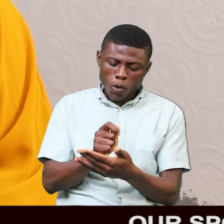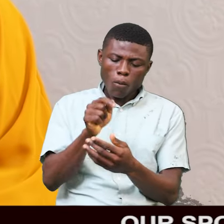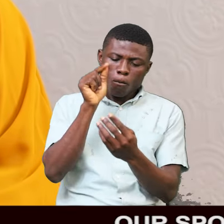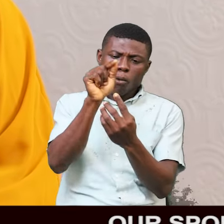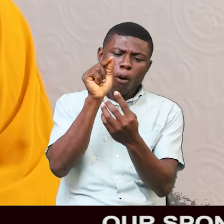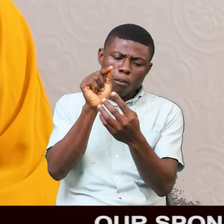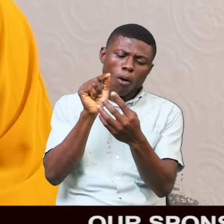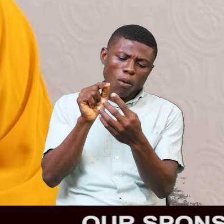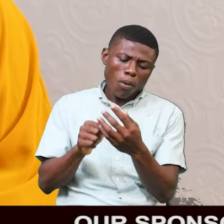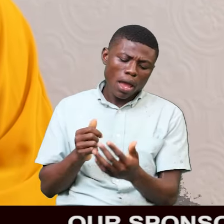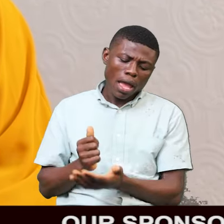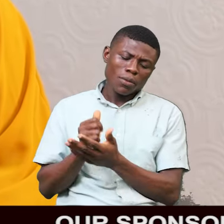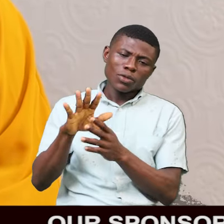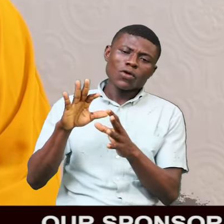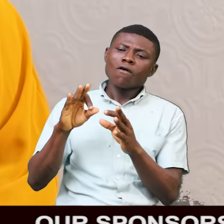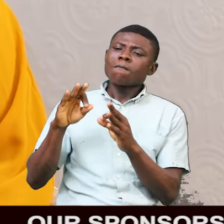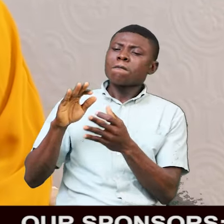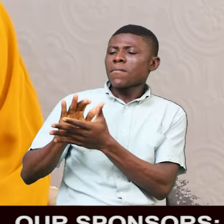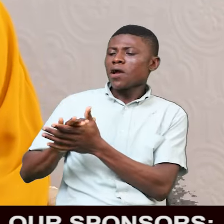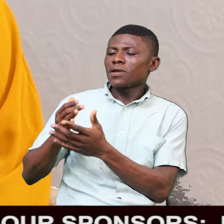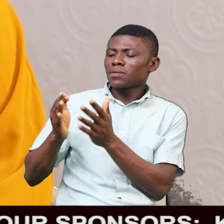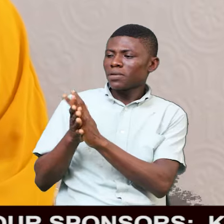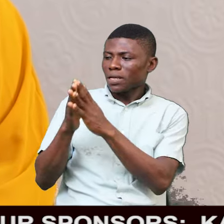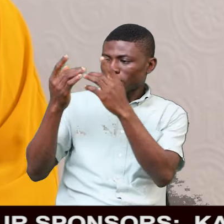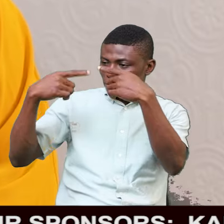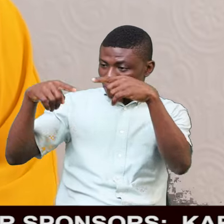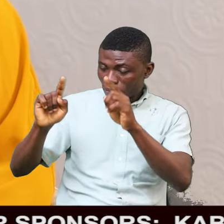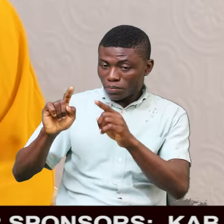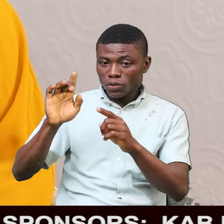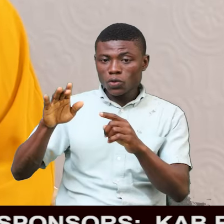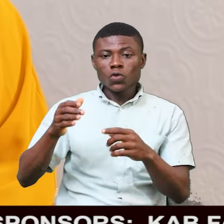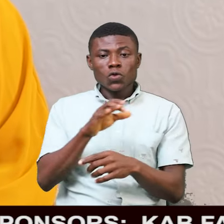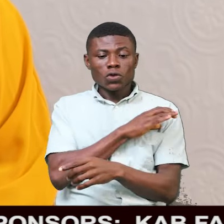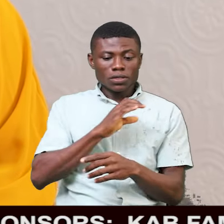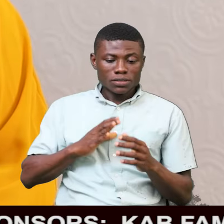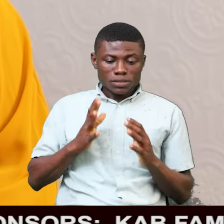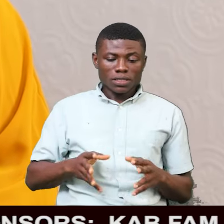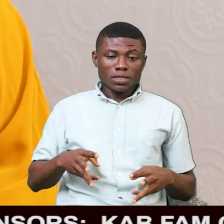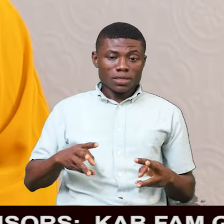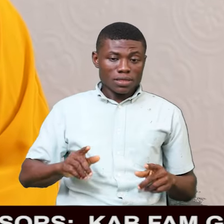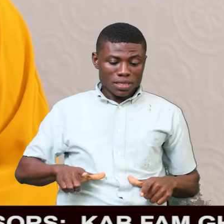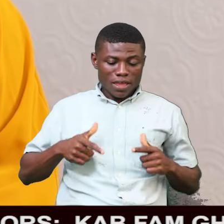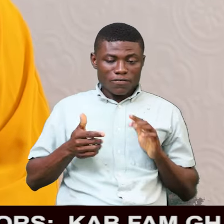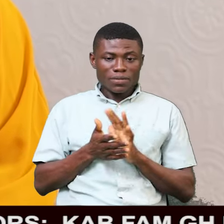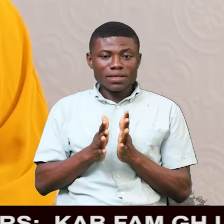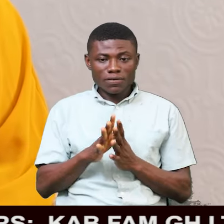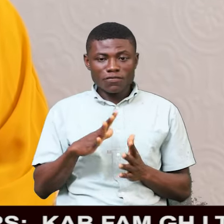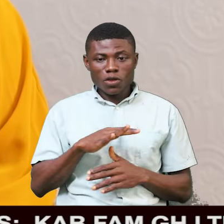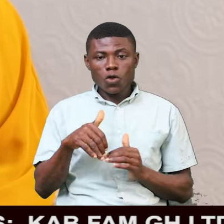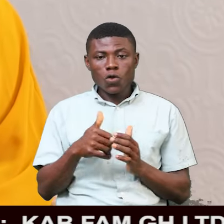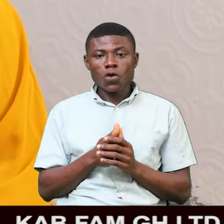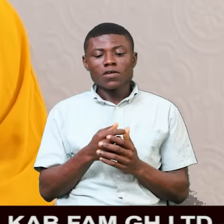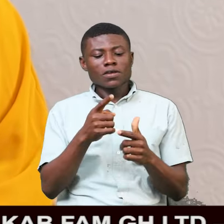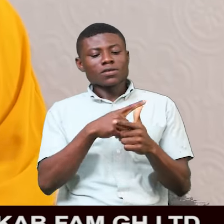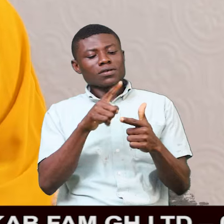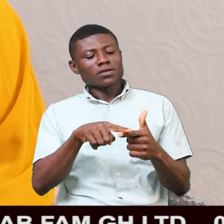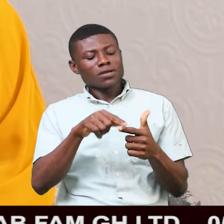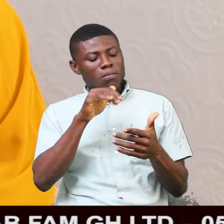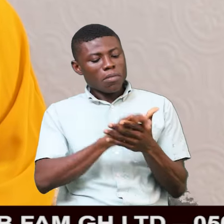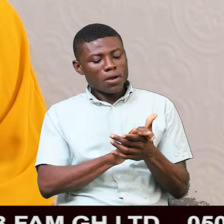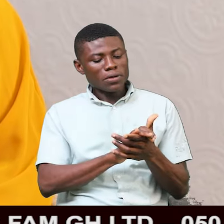de points ebeboa ma onyamesum akoyie se waware aye de onyamesum koyie a abrabone dia ka bia